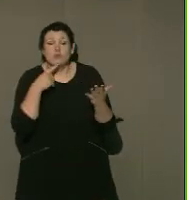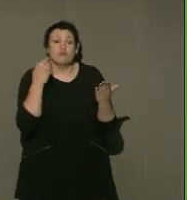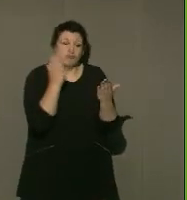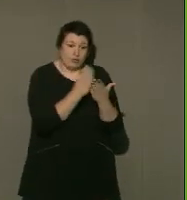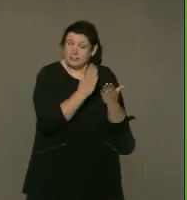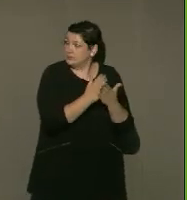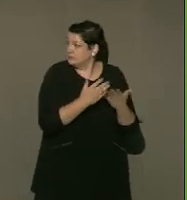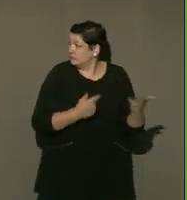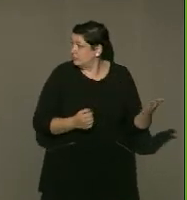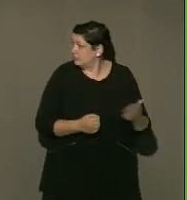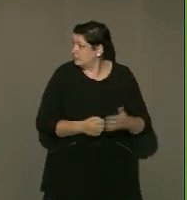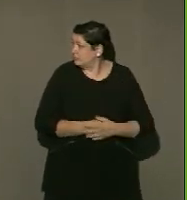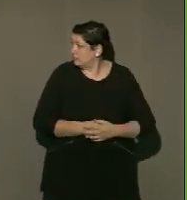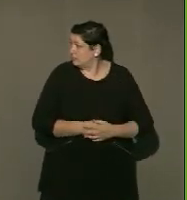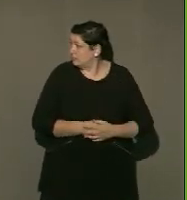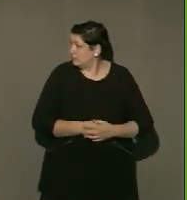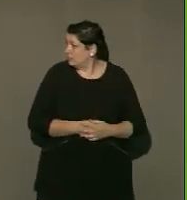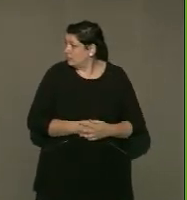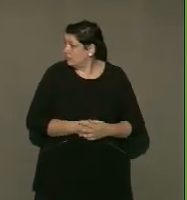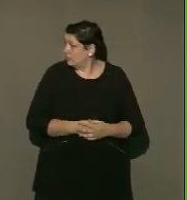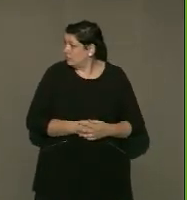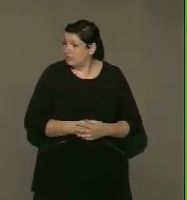Borgers?